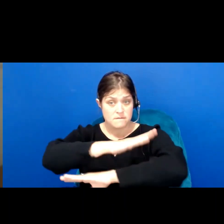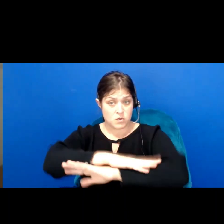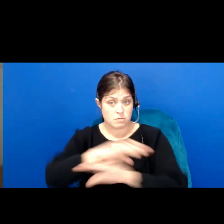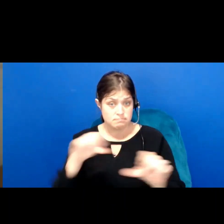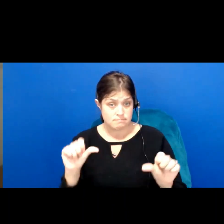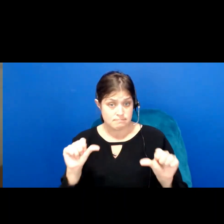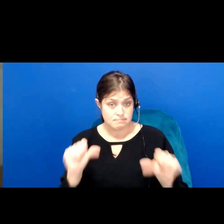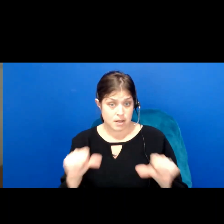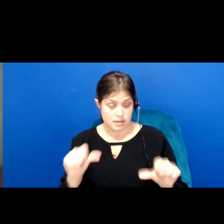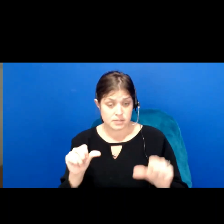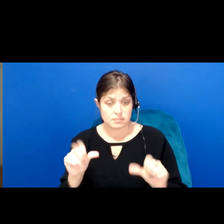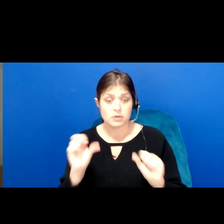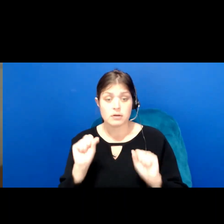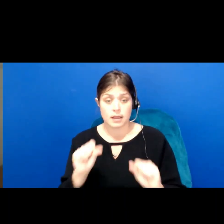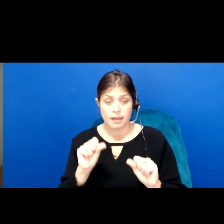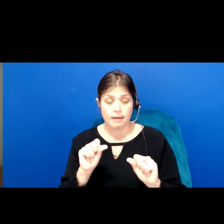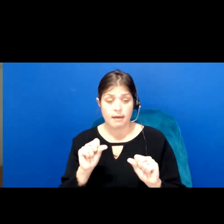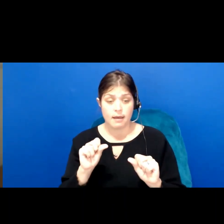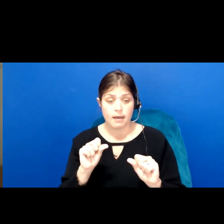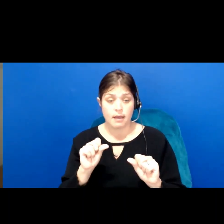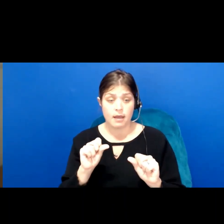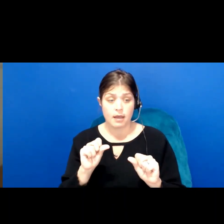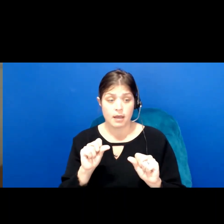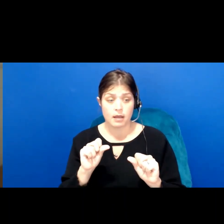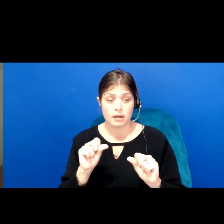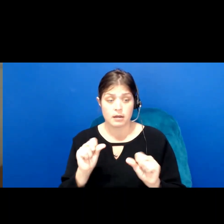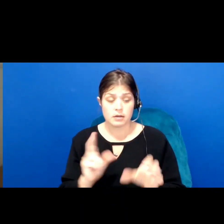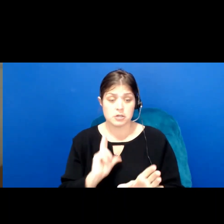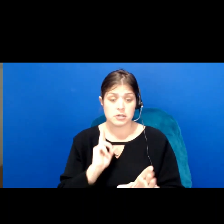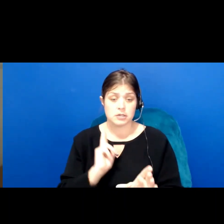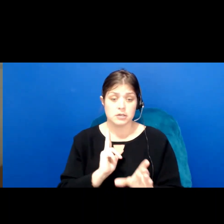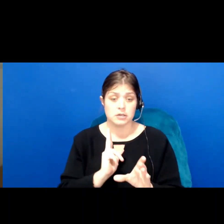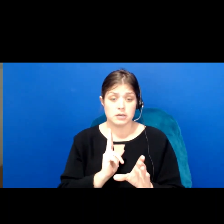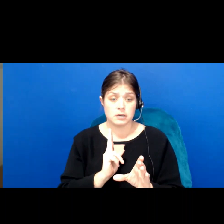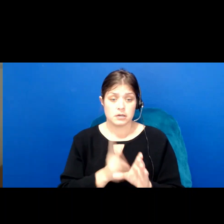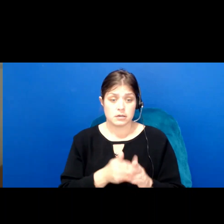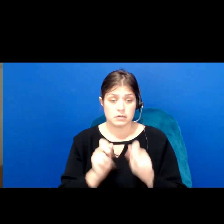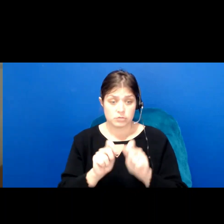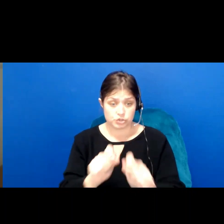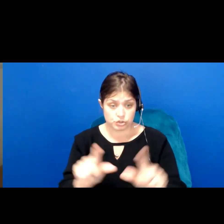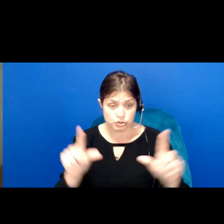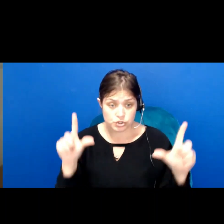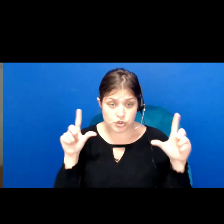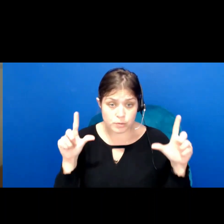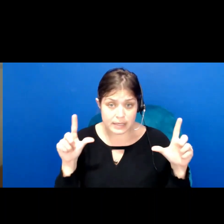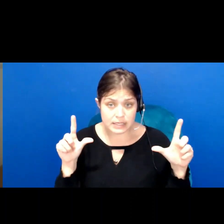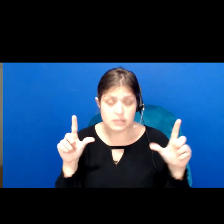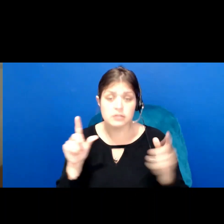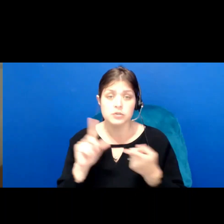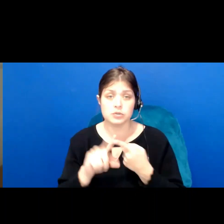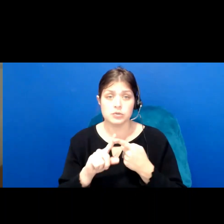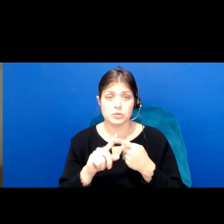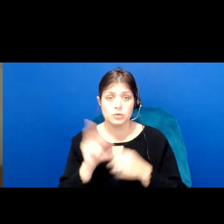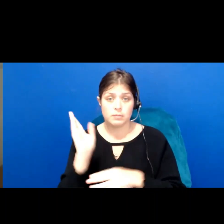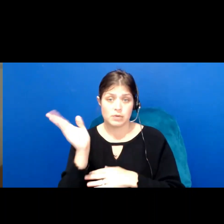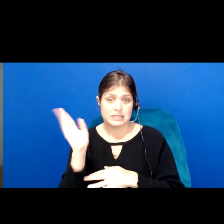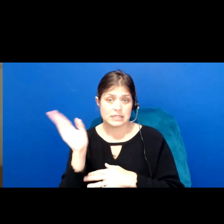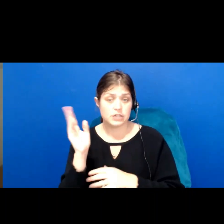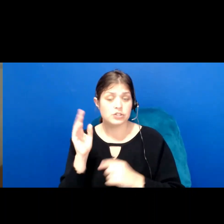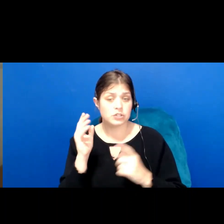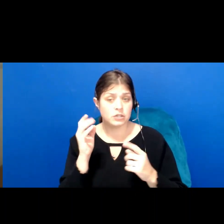to Zoom into a presentation that is being shared by your presenter.